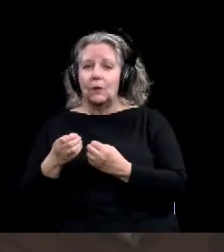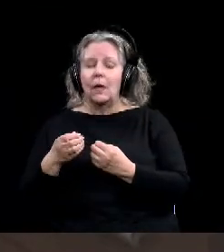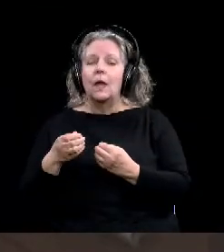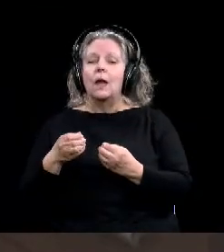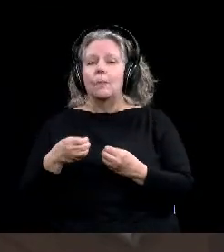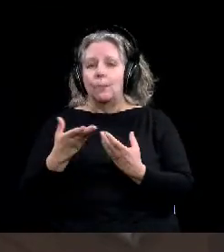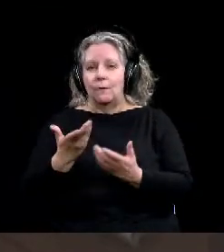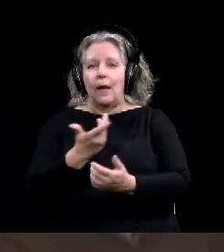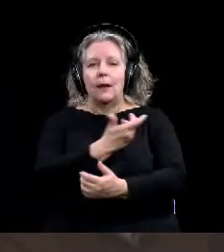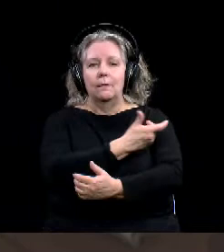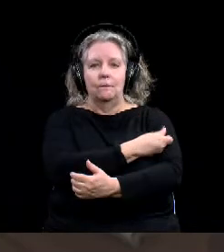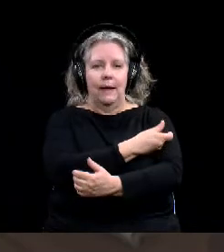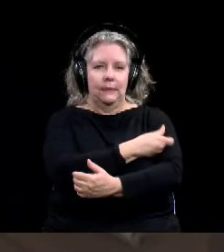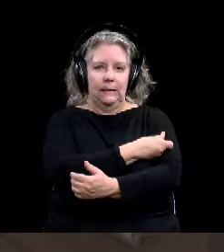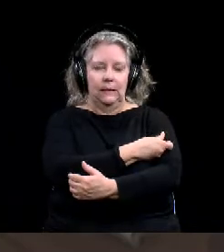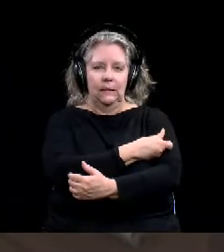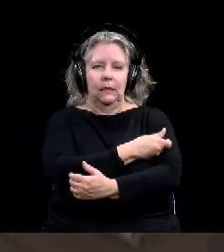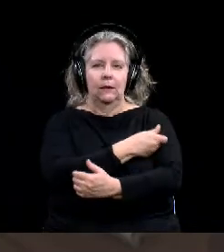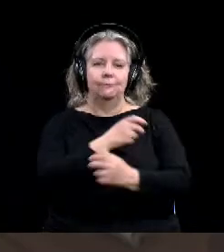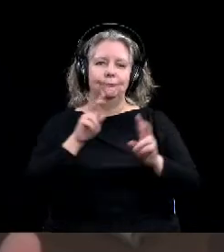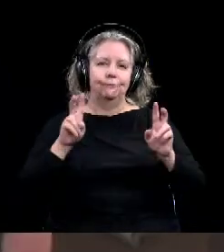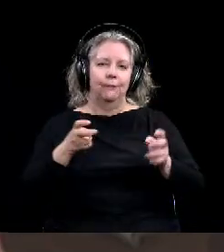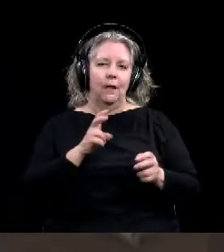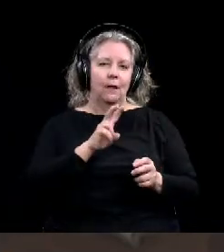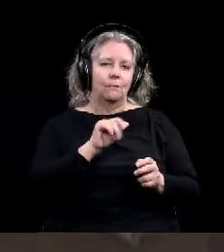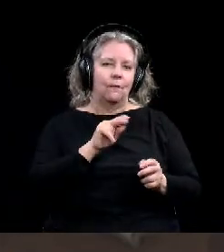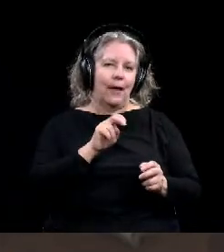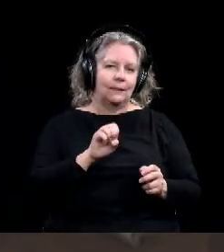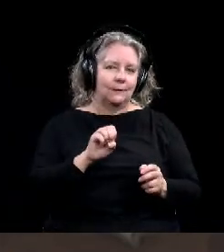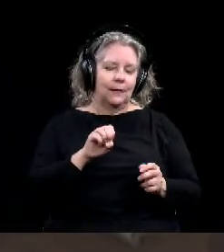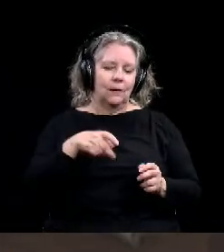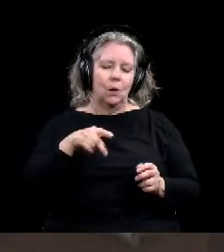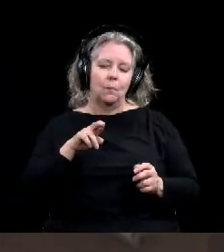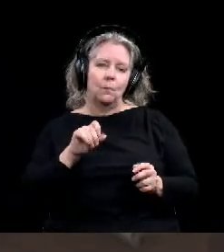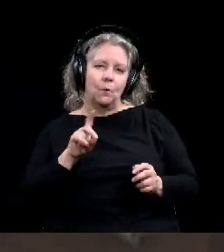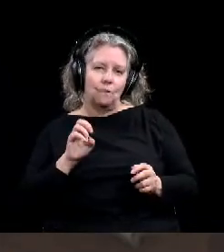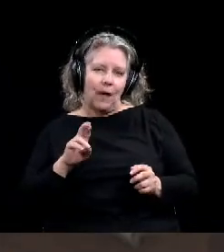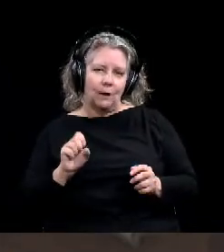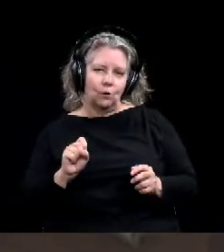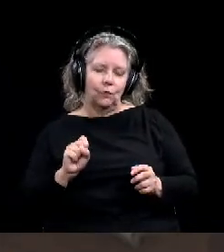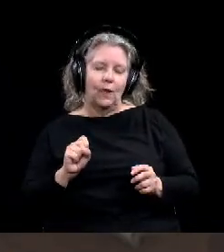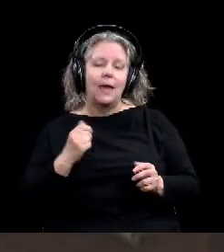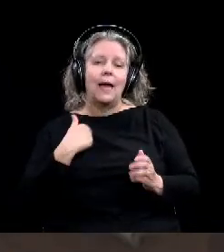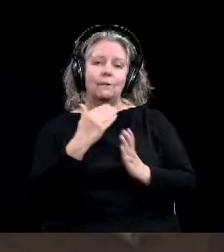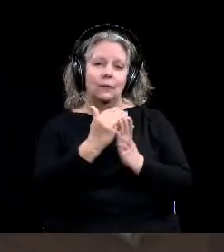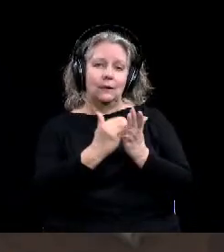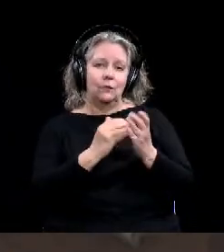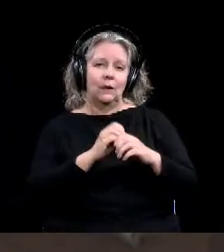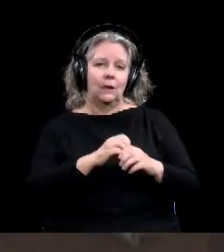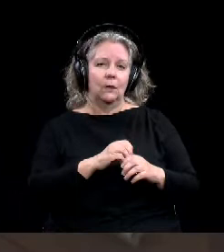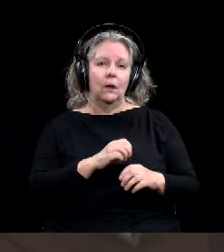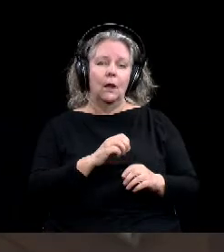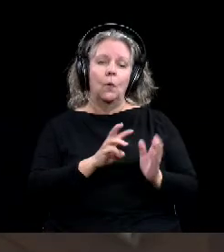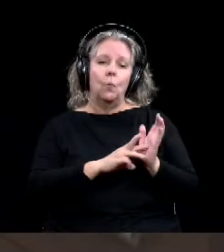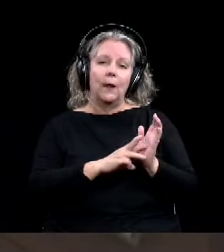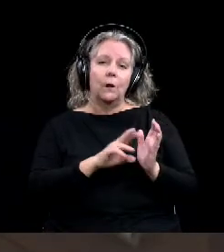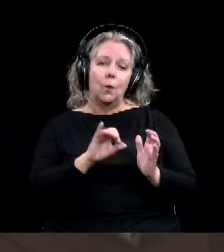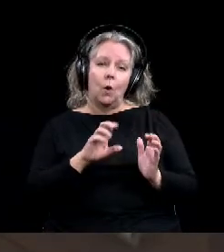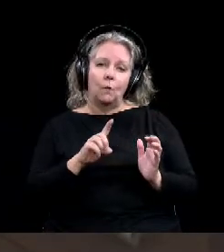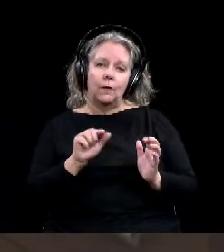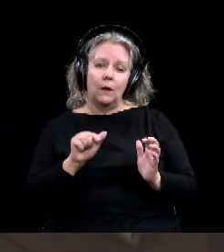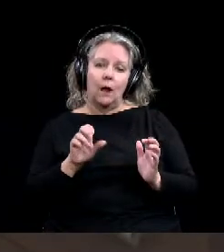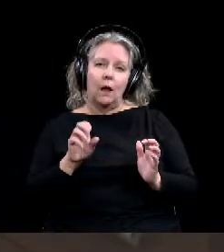these providers is on covidwaco.com and includes organizations like CVS, HEB, Berkshire Brothers, and our hospital